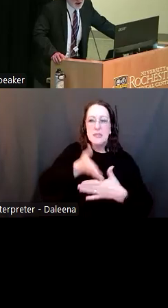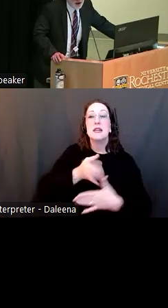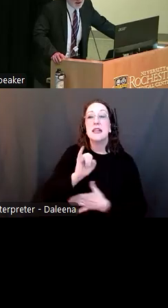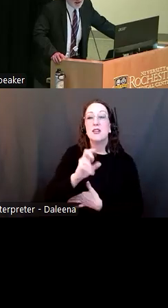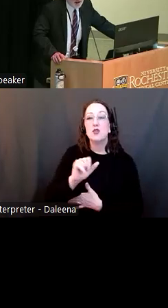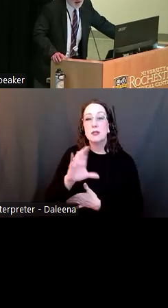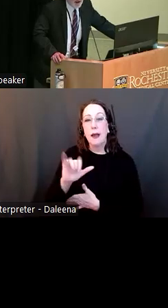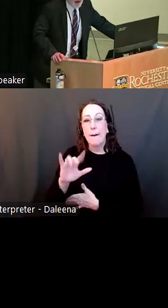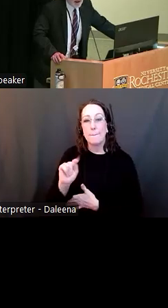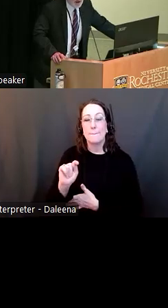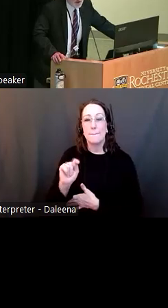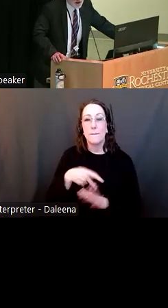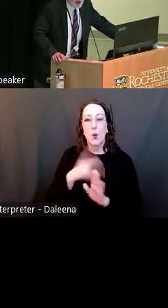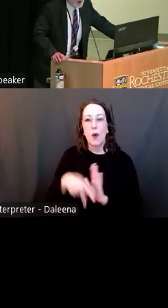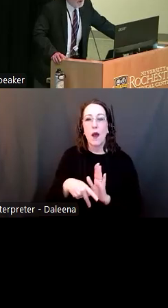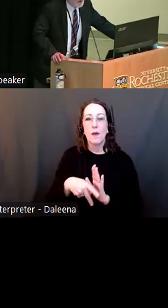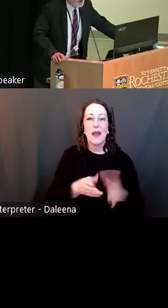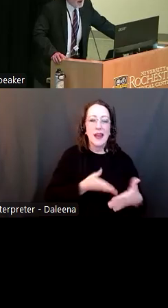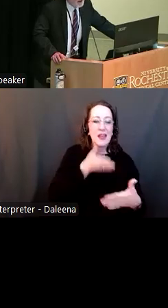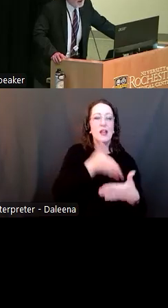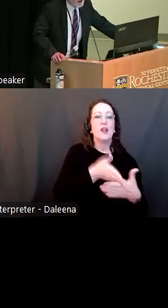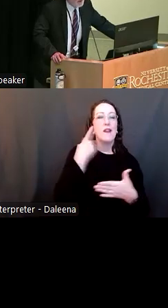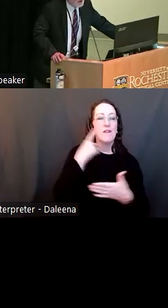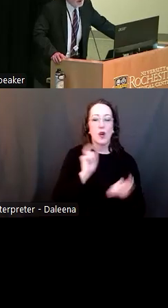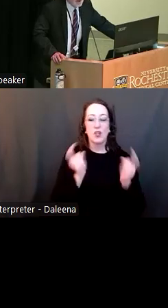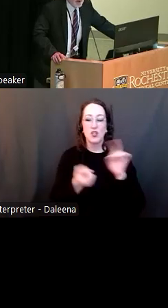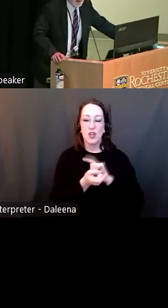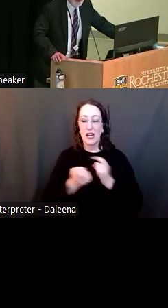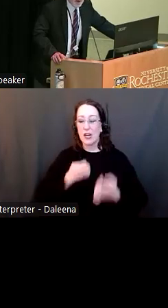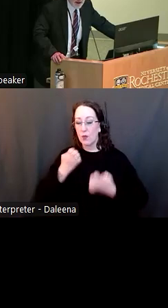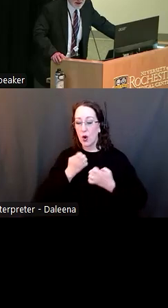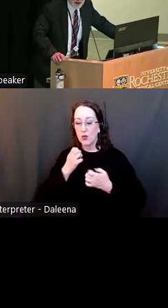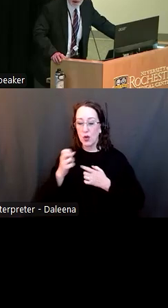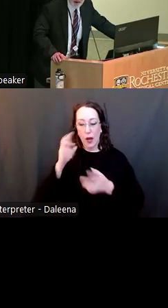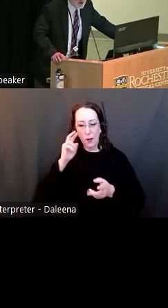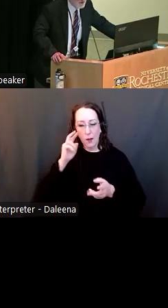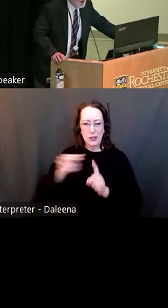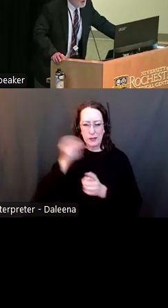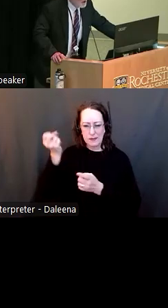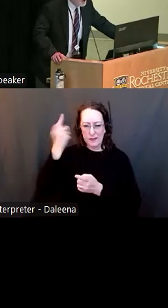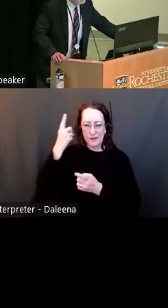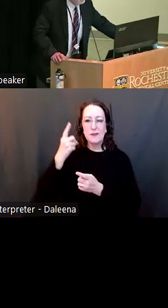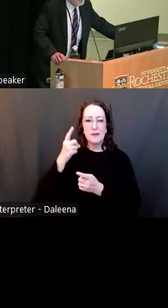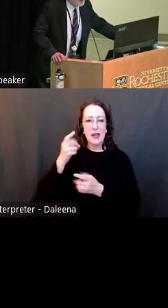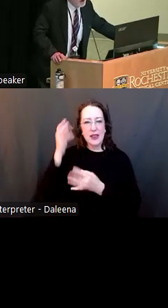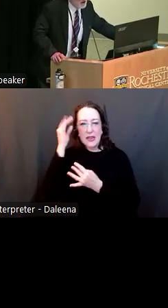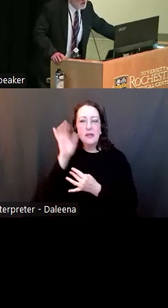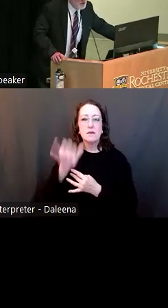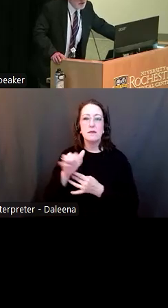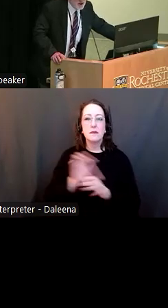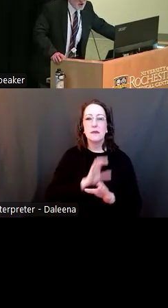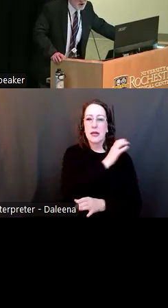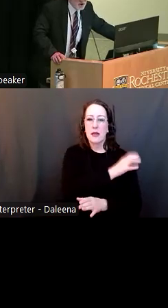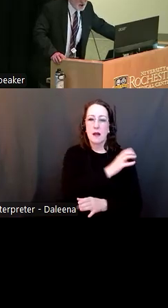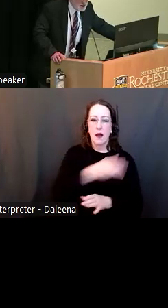Strong Ties. That's the Interventions for Changes in Emotions, Perception, and Thinking, or INTERCEPT program, which is a clinical high risk